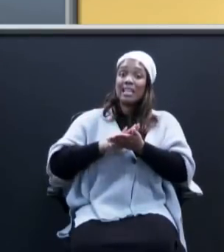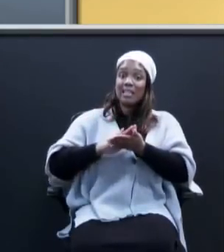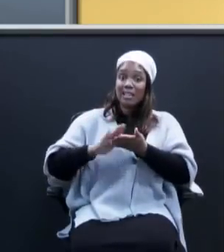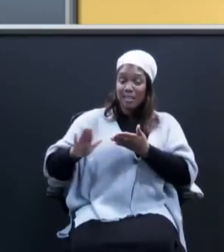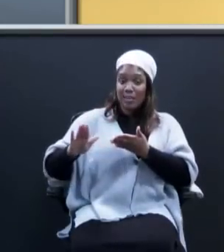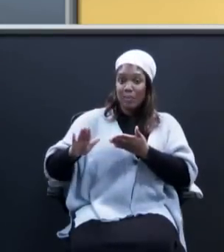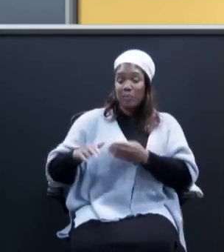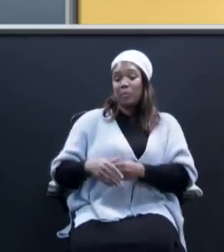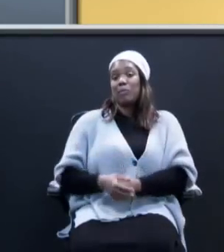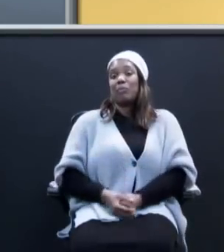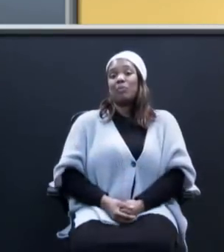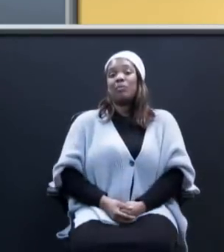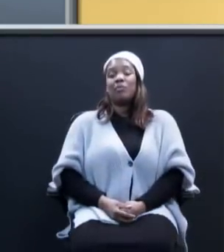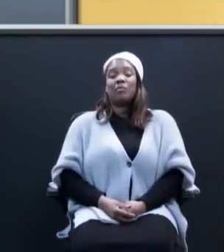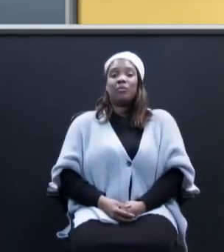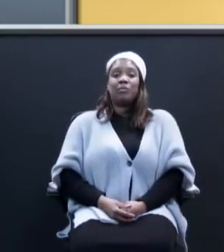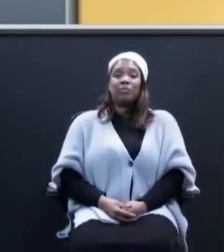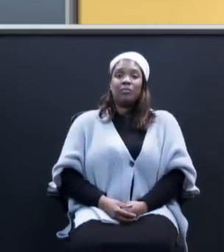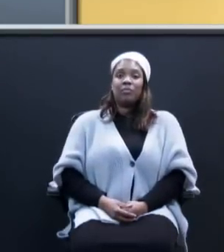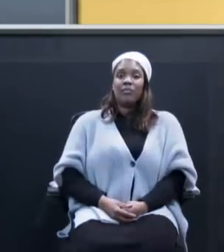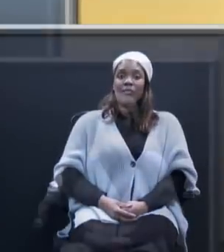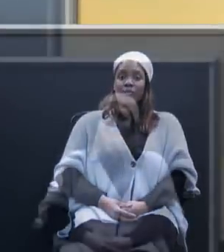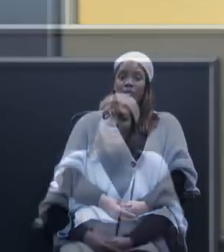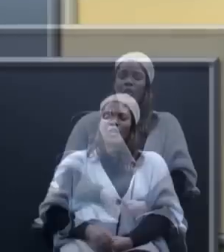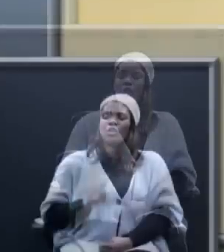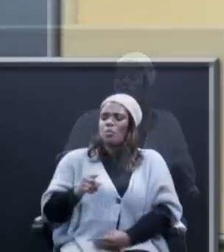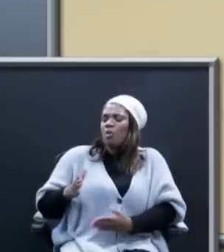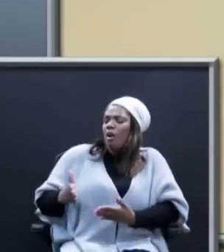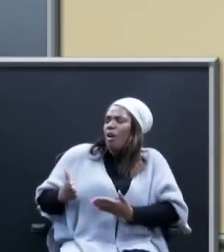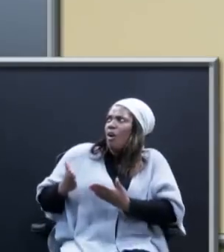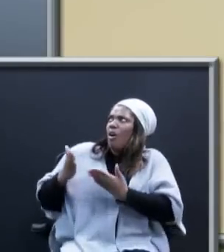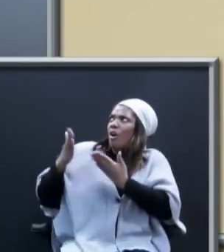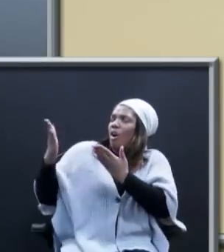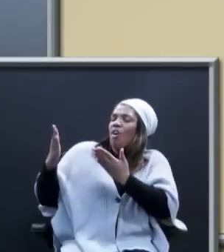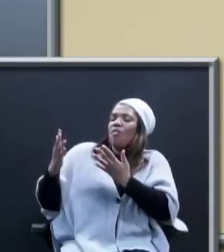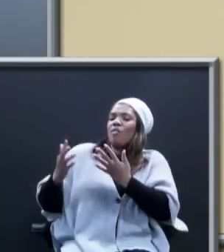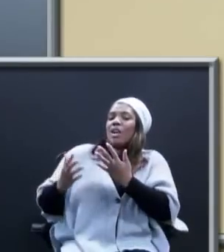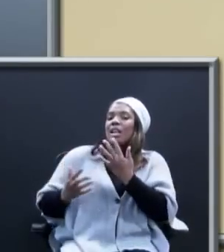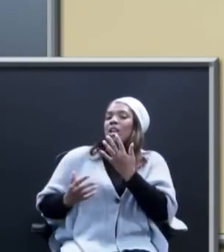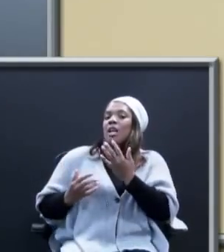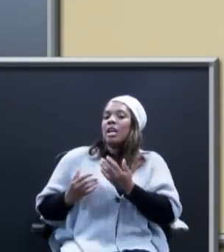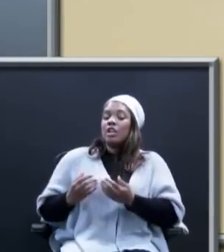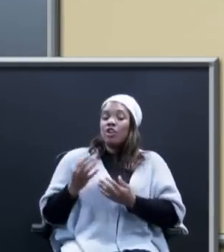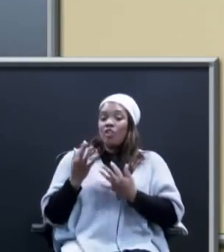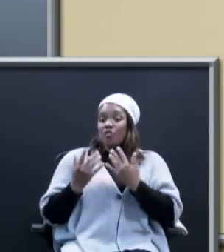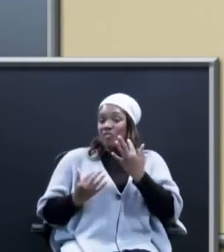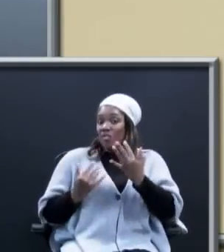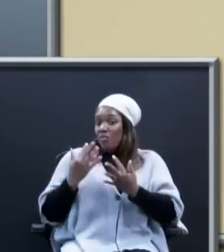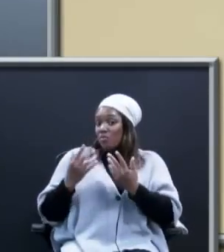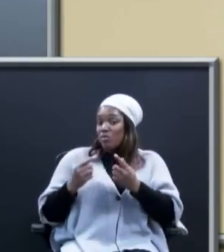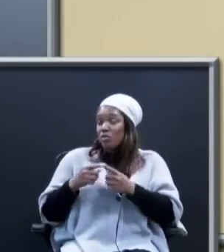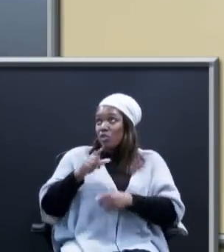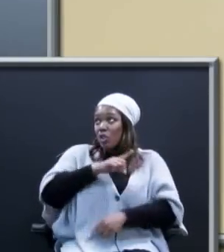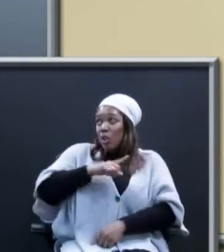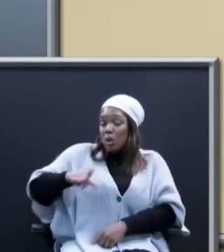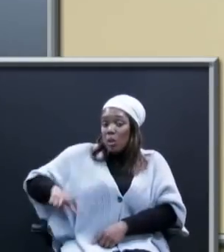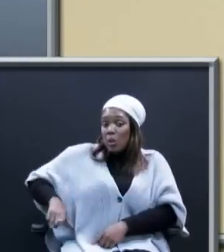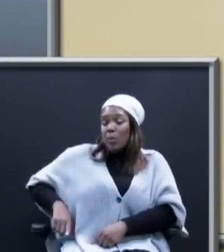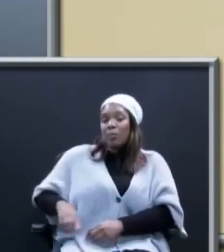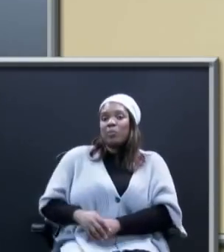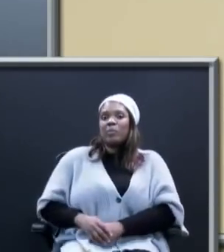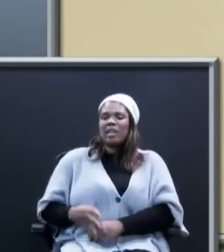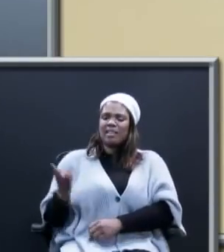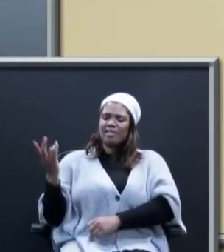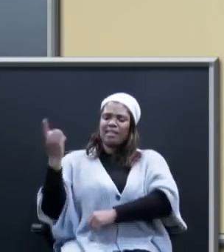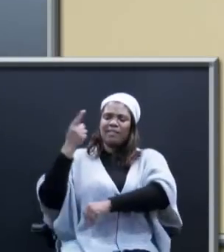verse? We have verse 8. Go ahead. But you shall offer an offering made by fire unto the Lord 7 days. Uh-huh. And the 7th day is in